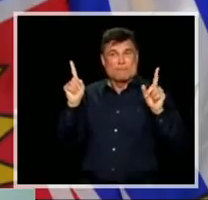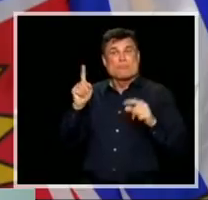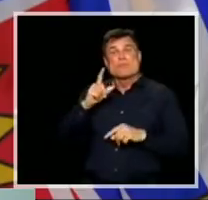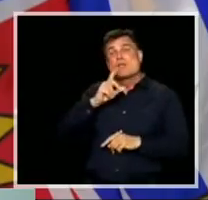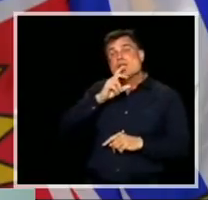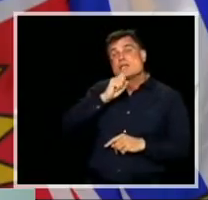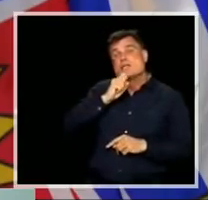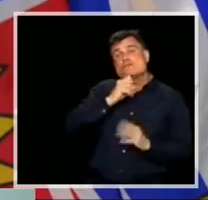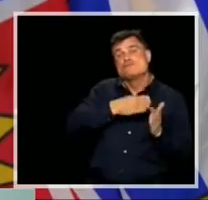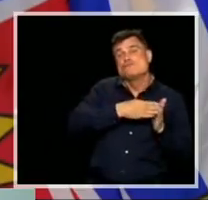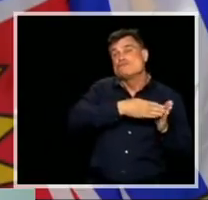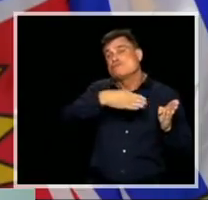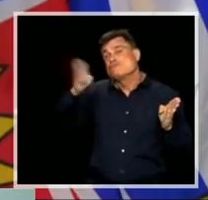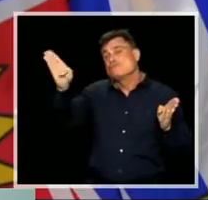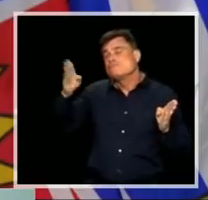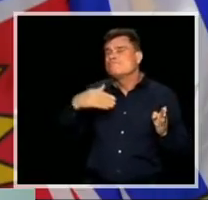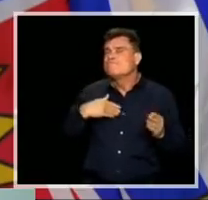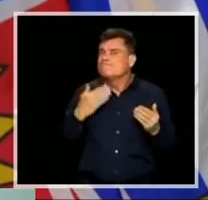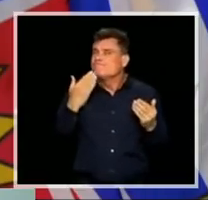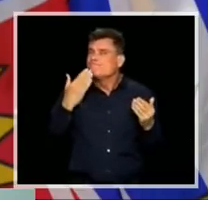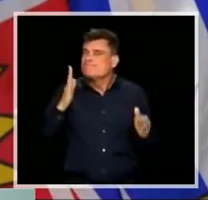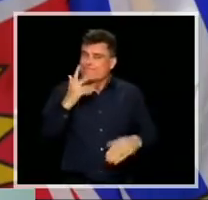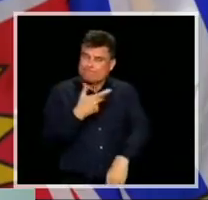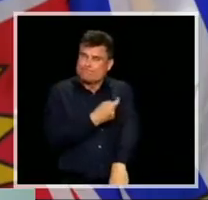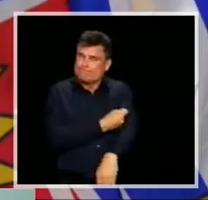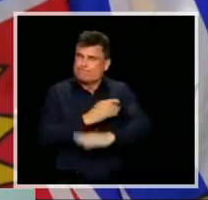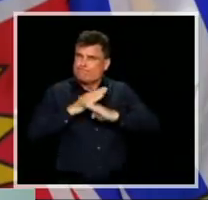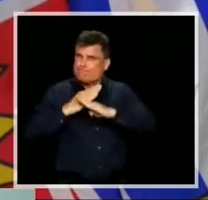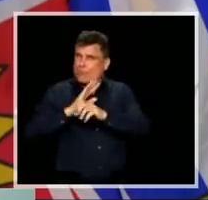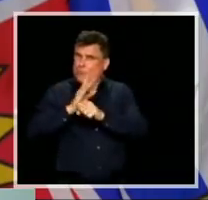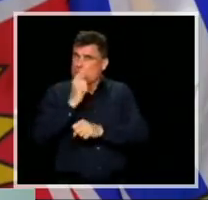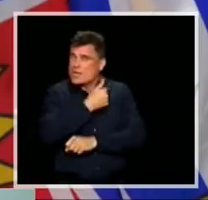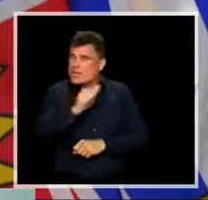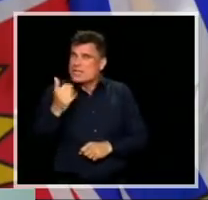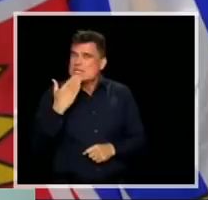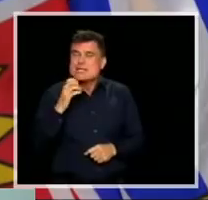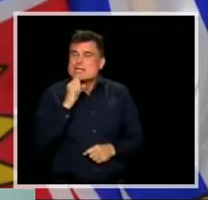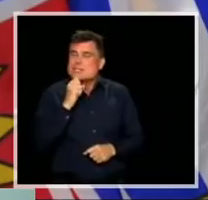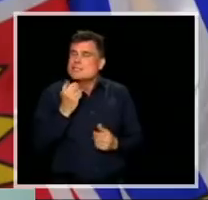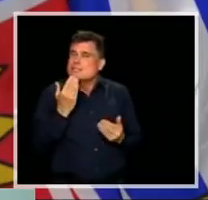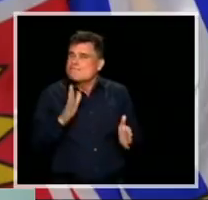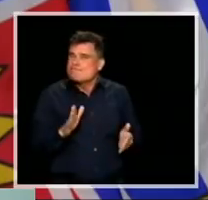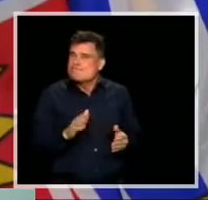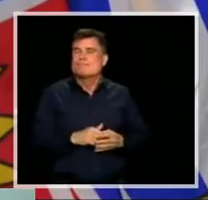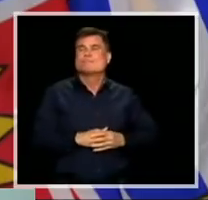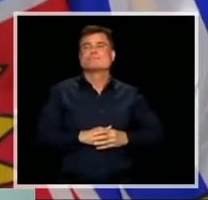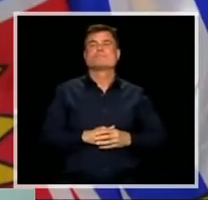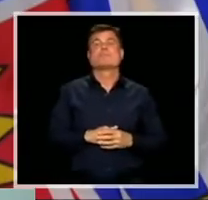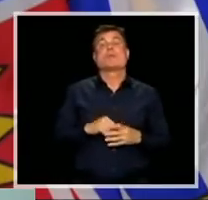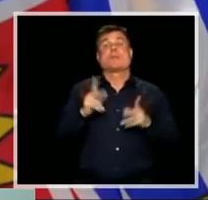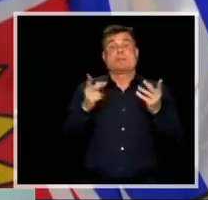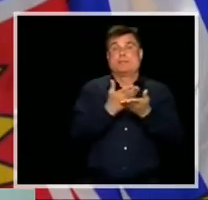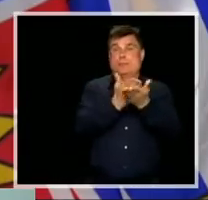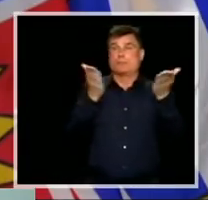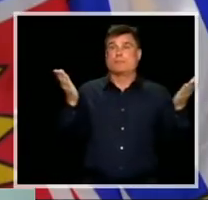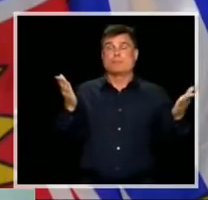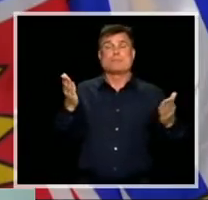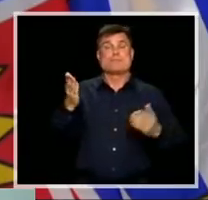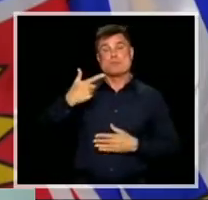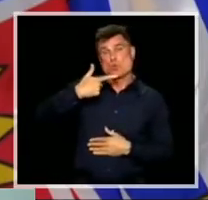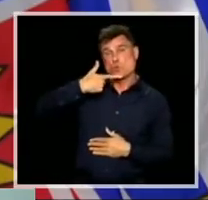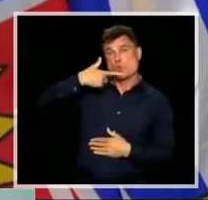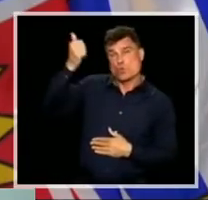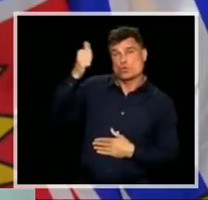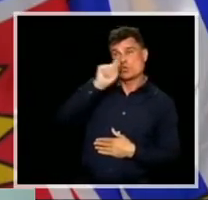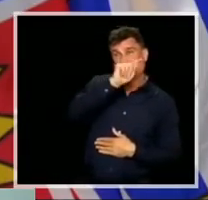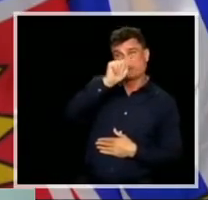see who it works best in. And that will guide our strategies for how we immunize people if and when a vaccine is